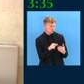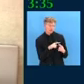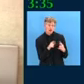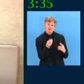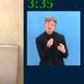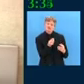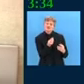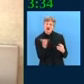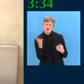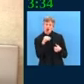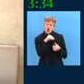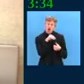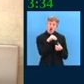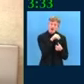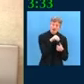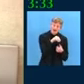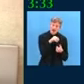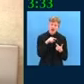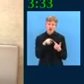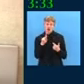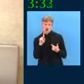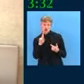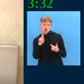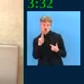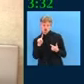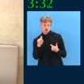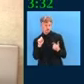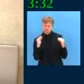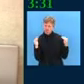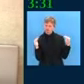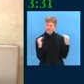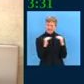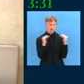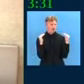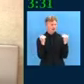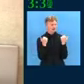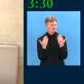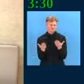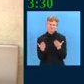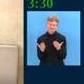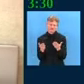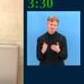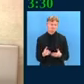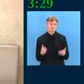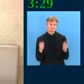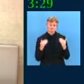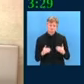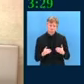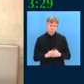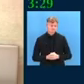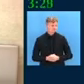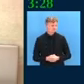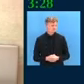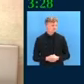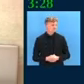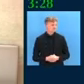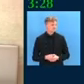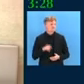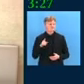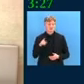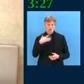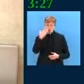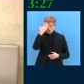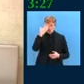as Armenians and Kurds are treated perfectly and equally and enjoy their full freedom. Slide 6, please. Religious and